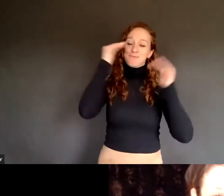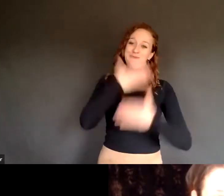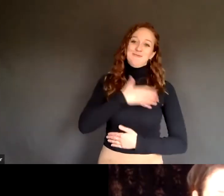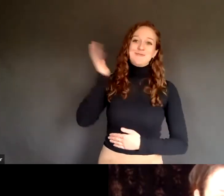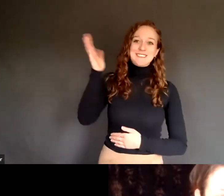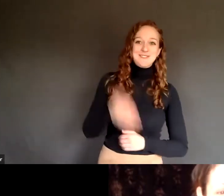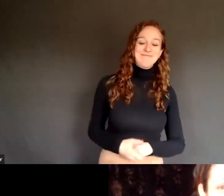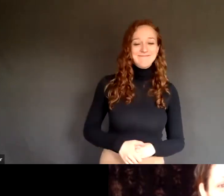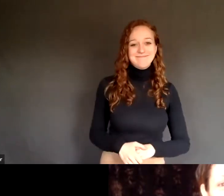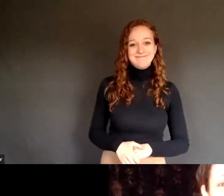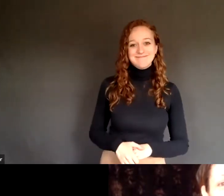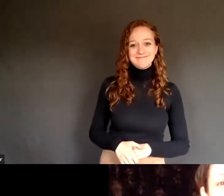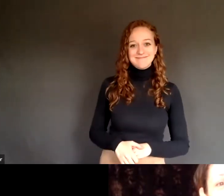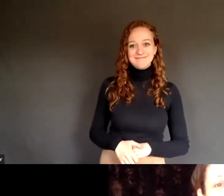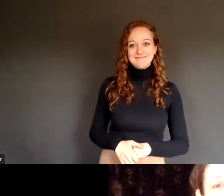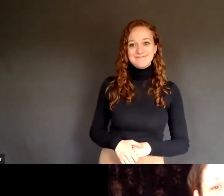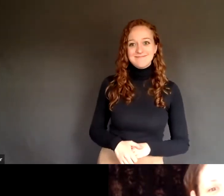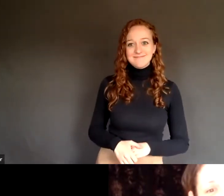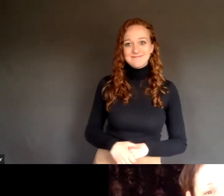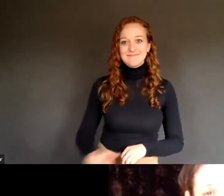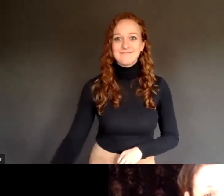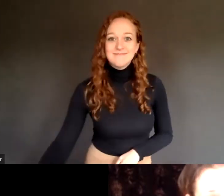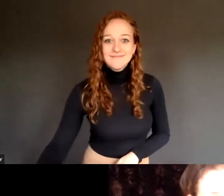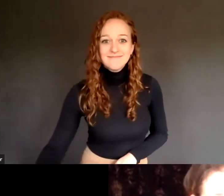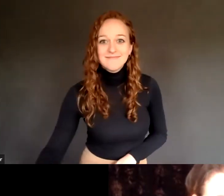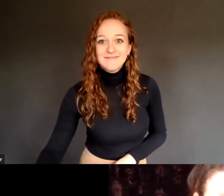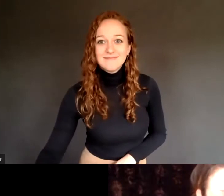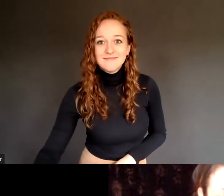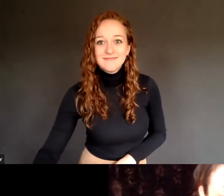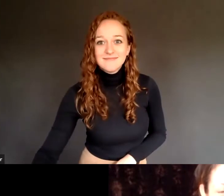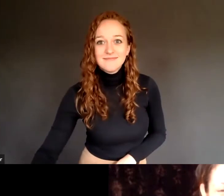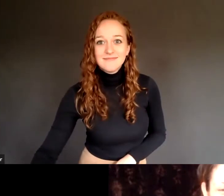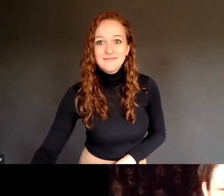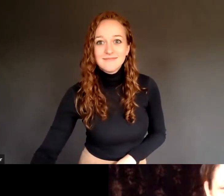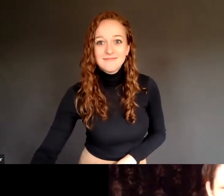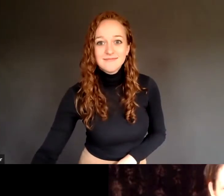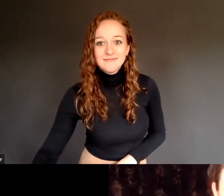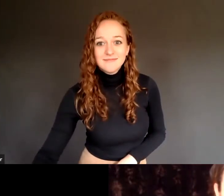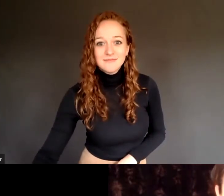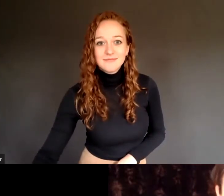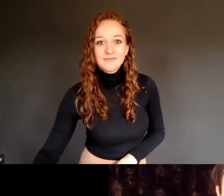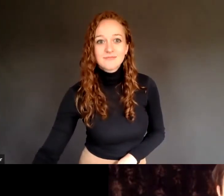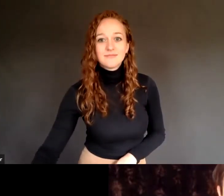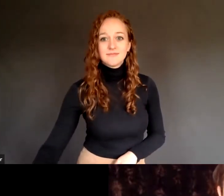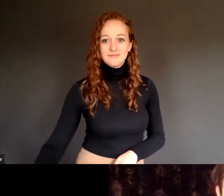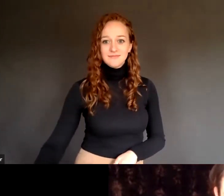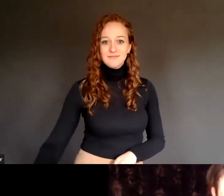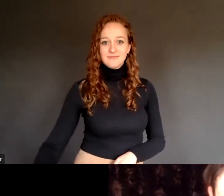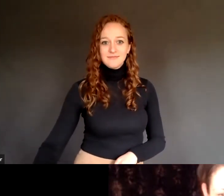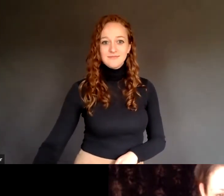Okay, I think I'll go ahead and wrap up. Thank you so much, everybody who came. Thank you for coming to hear my talk, and have a great day.